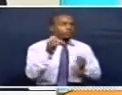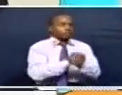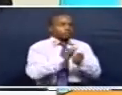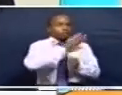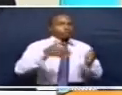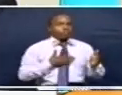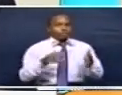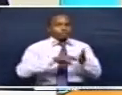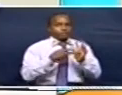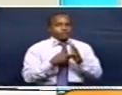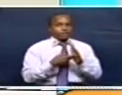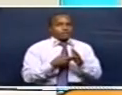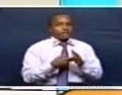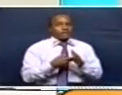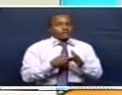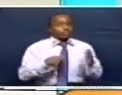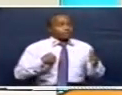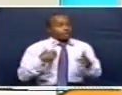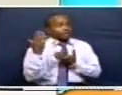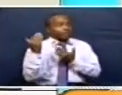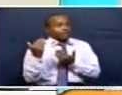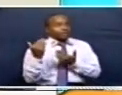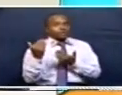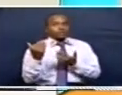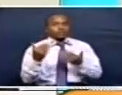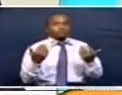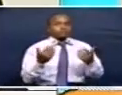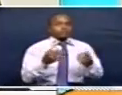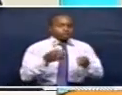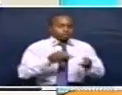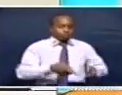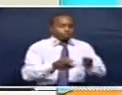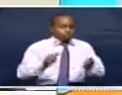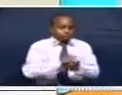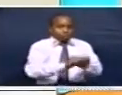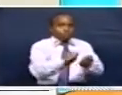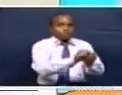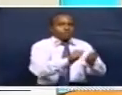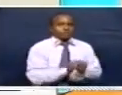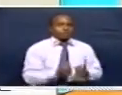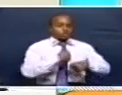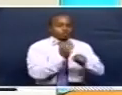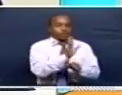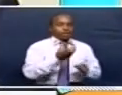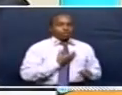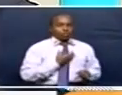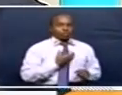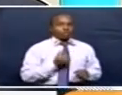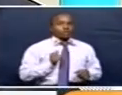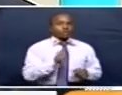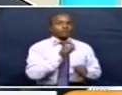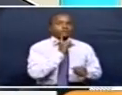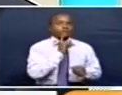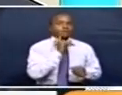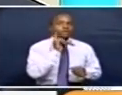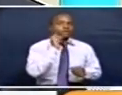I expect her to take a tractor and start destroying the Makutano Mamwala Kilimani Road so that she can build her own road. She has said she's going to pass all the